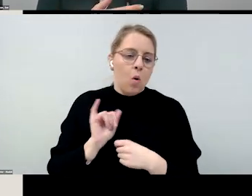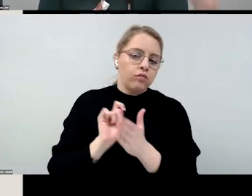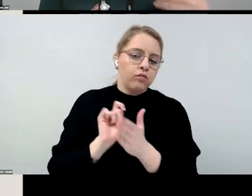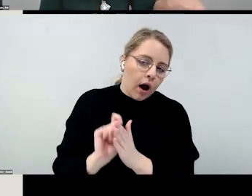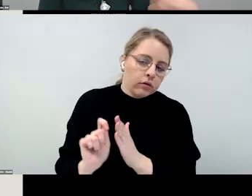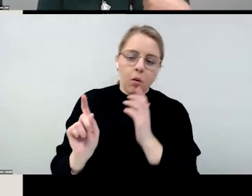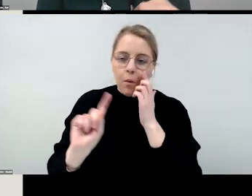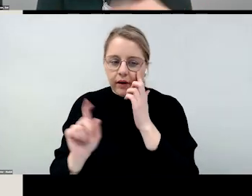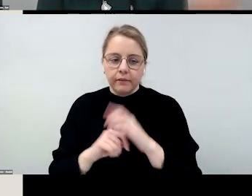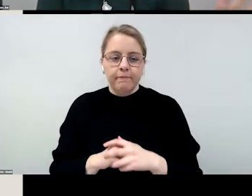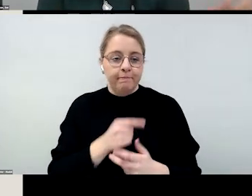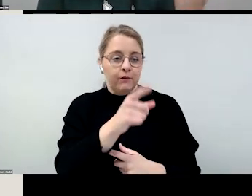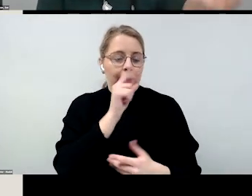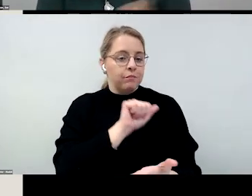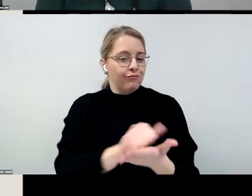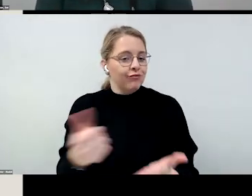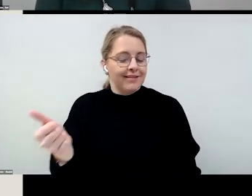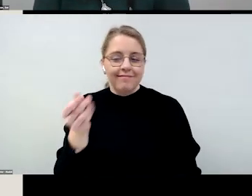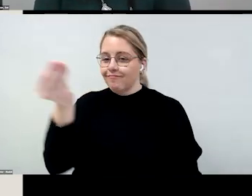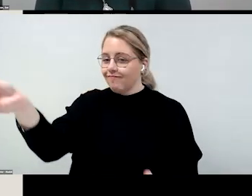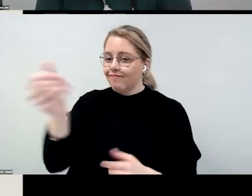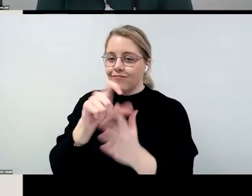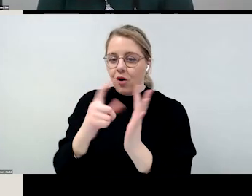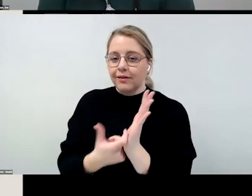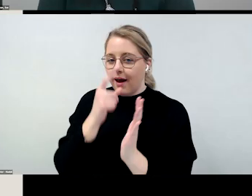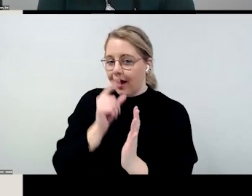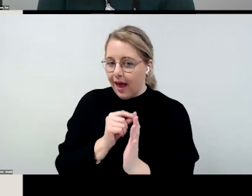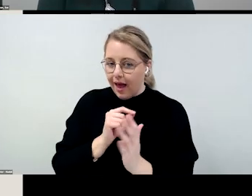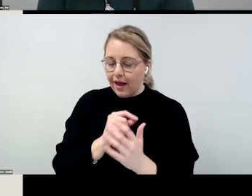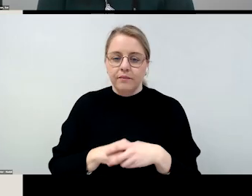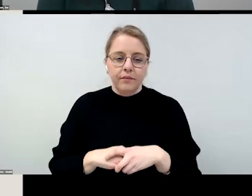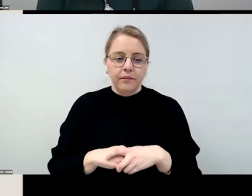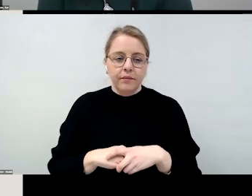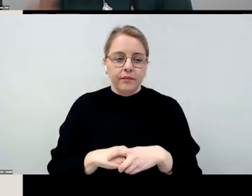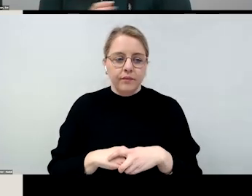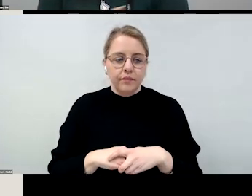can be printed on the website, but it can also, a hard copy can also be ordered from CID too.